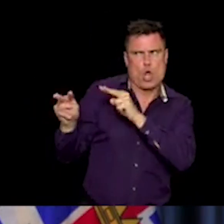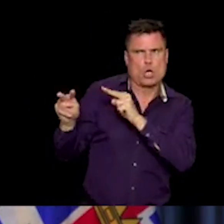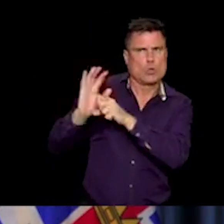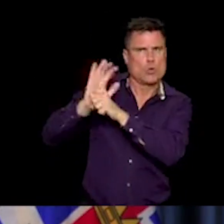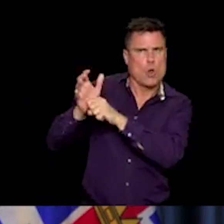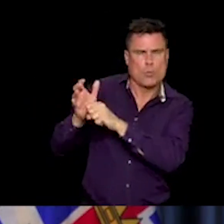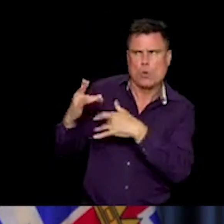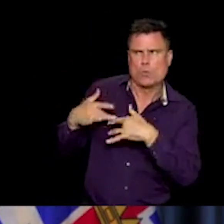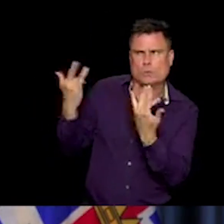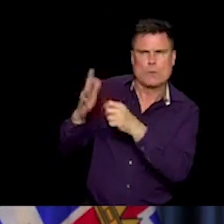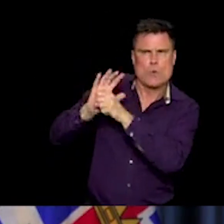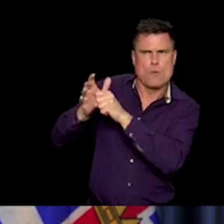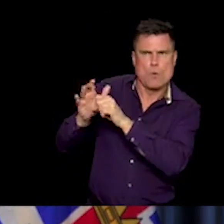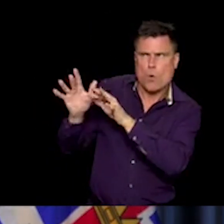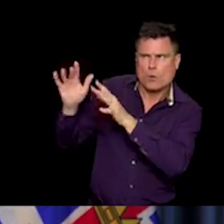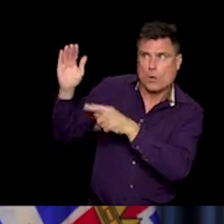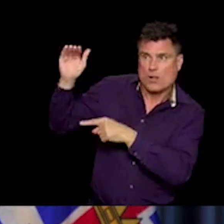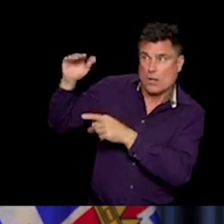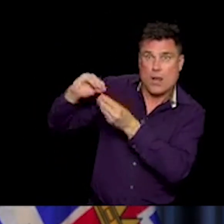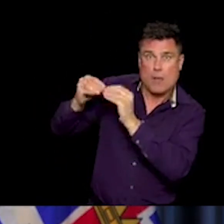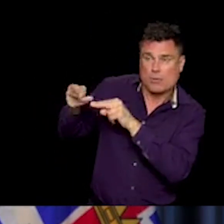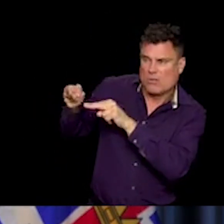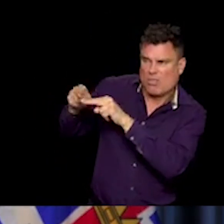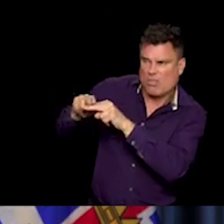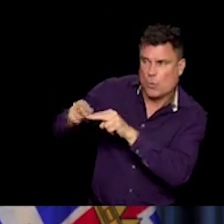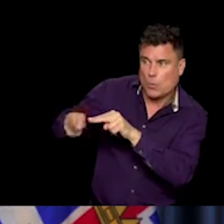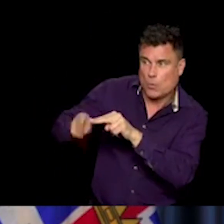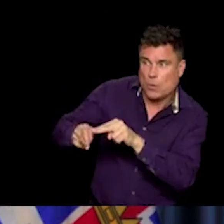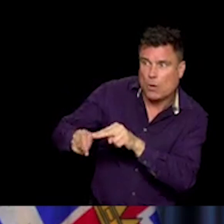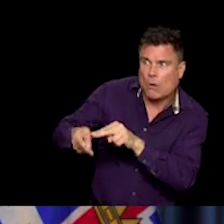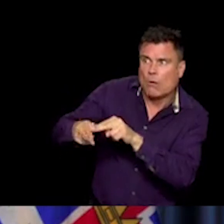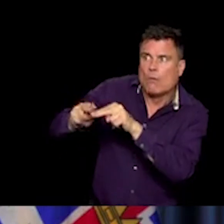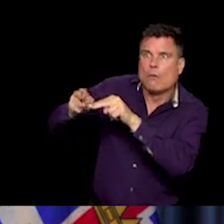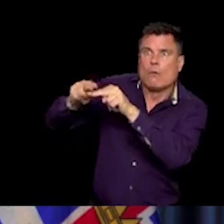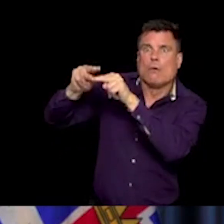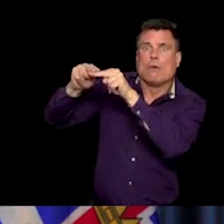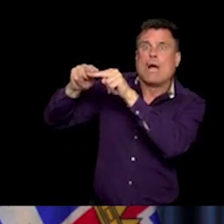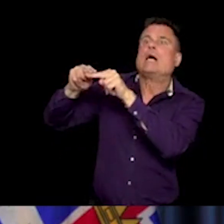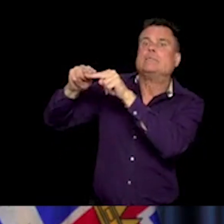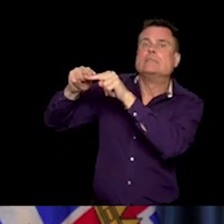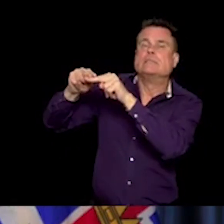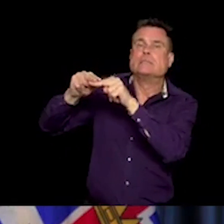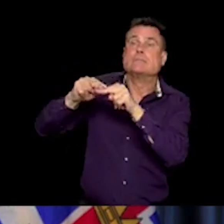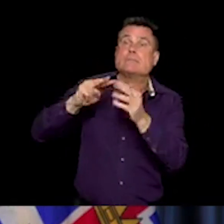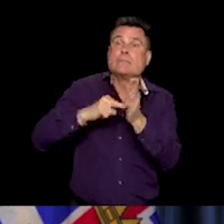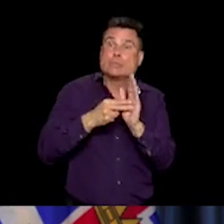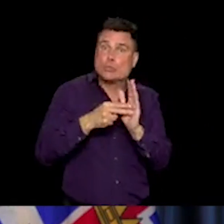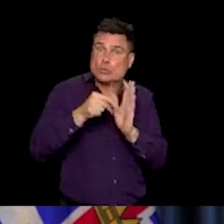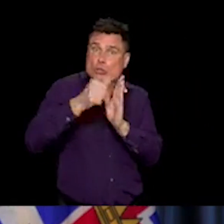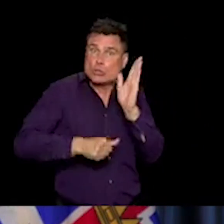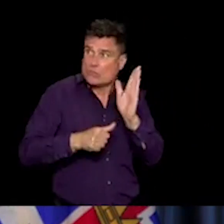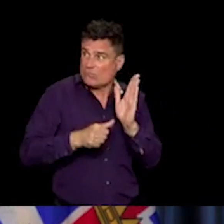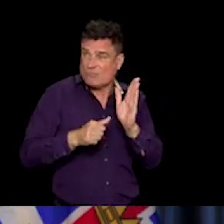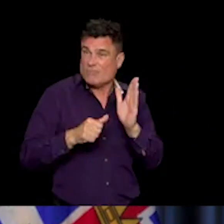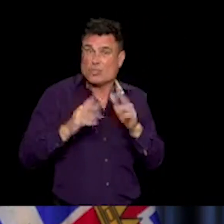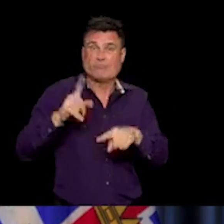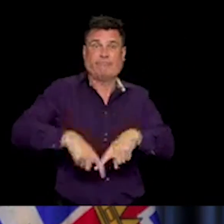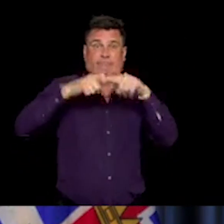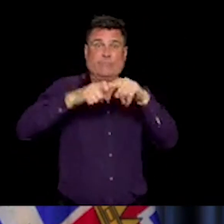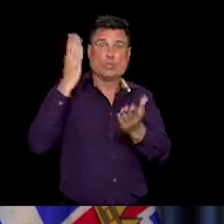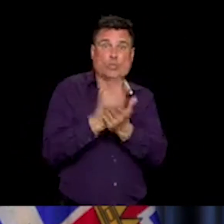likely given the history of pandemics. And as we made clear in our surgery renewal commitment, we expect to complete all lost